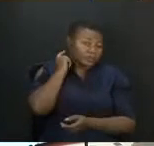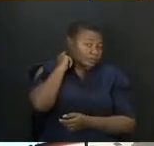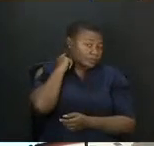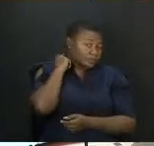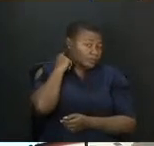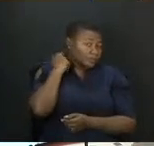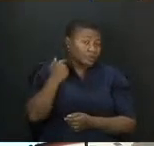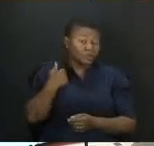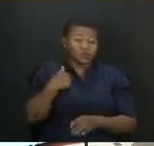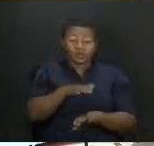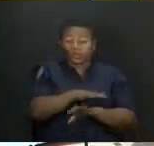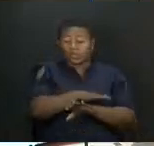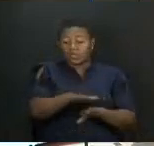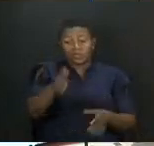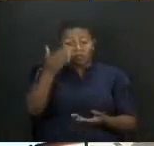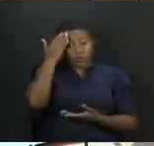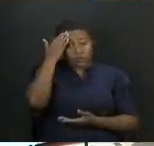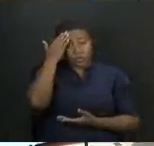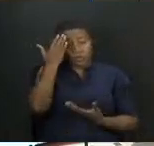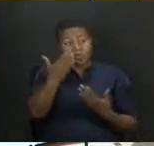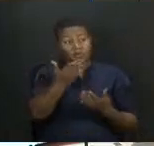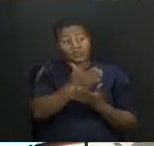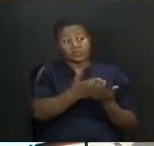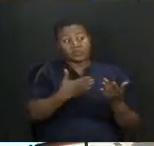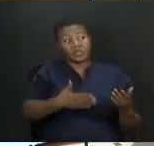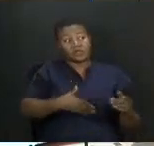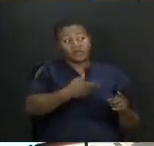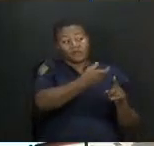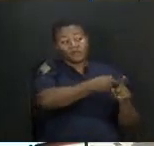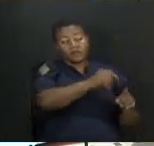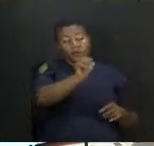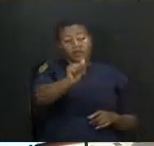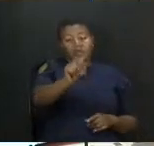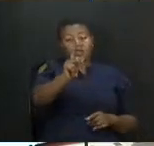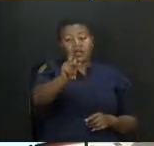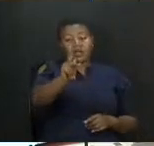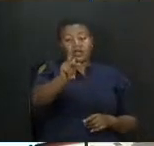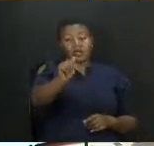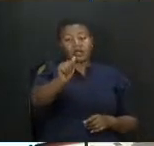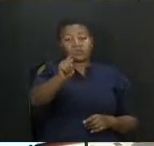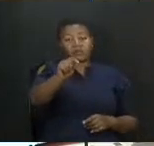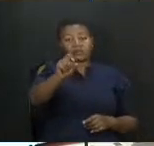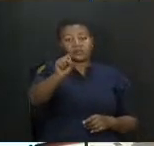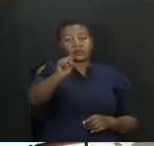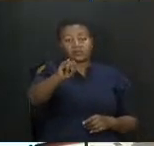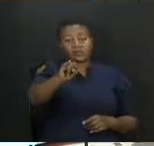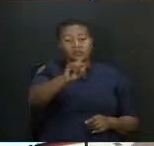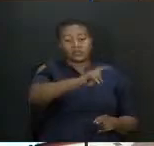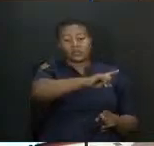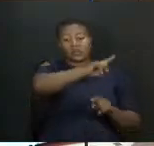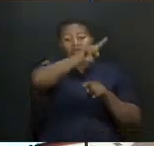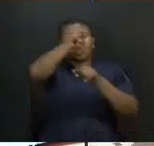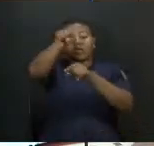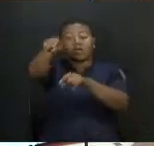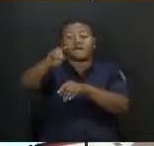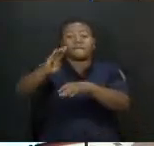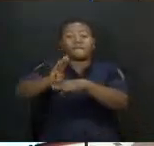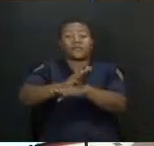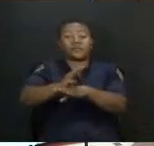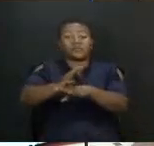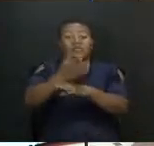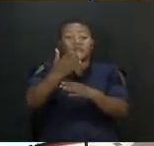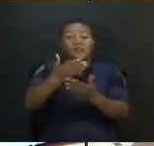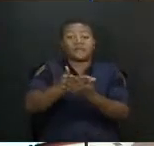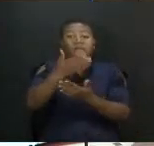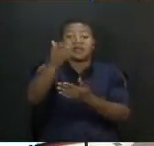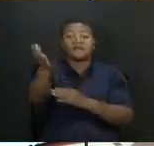an Akachi trader will come to a futu and he may go back or she may go back and there may